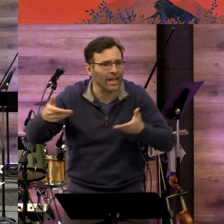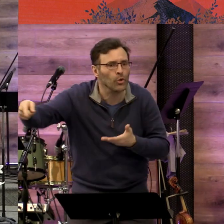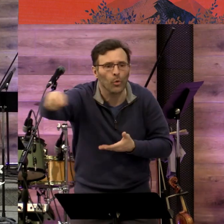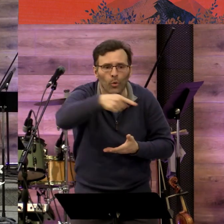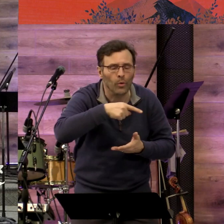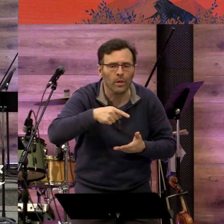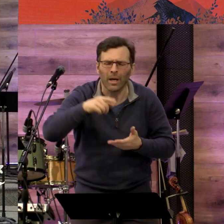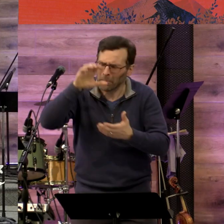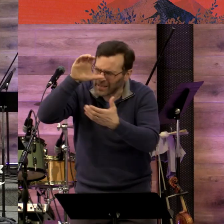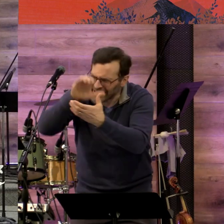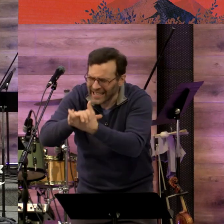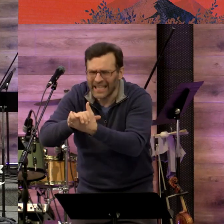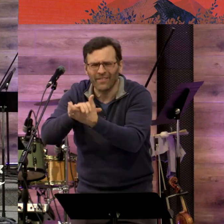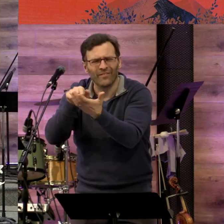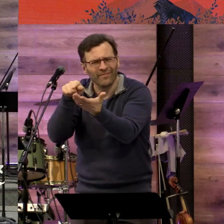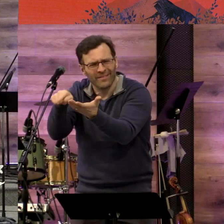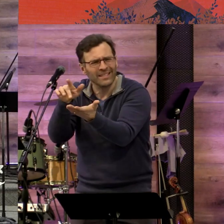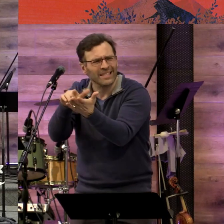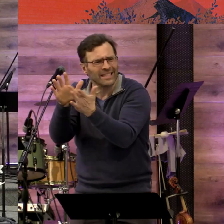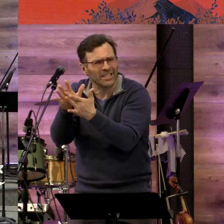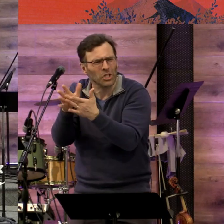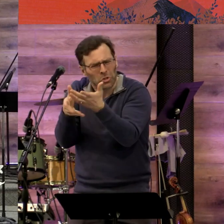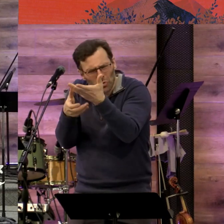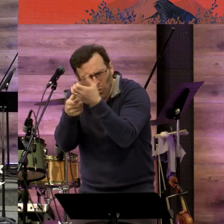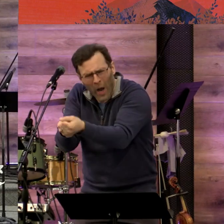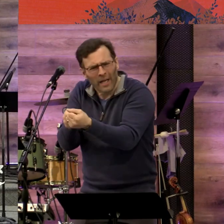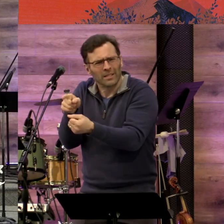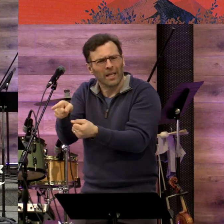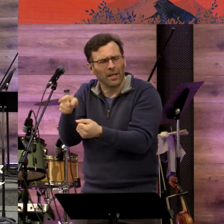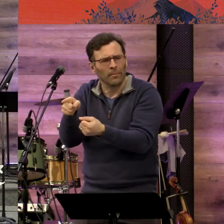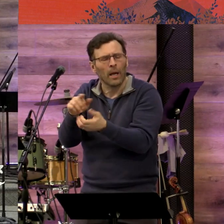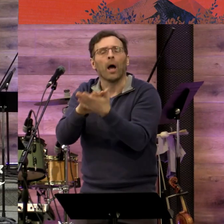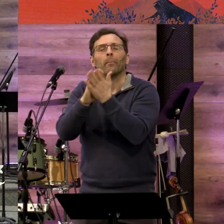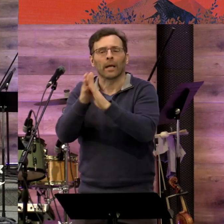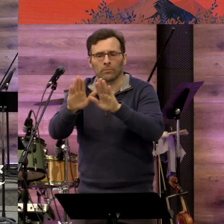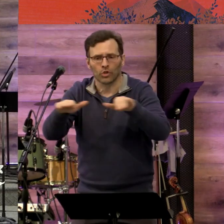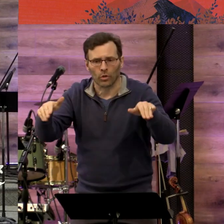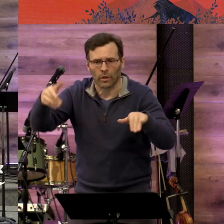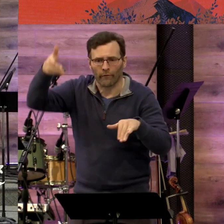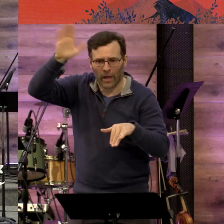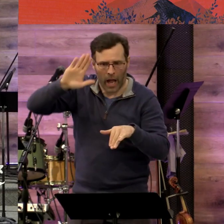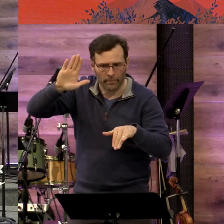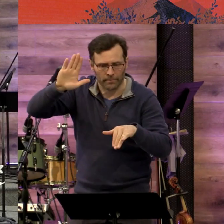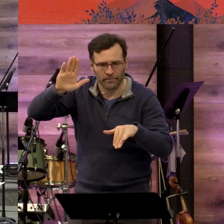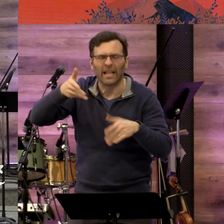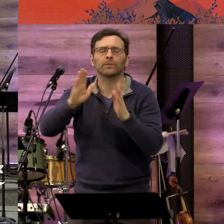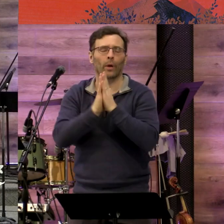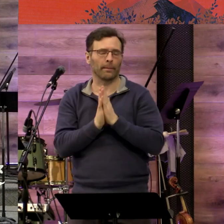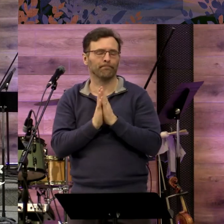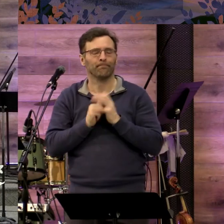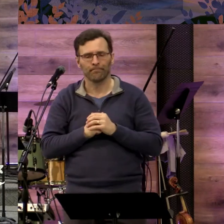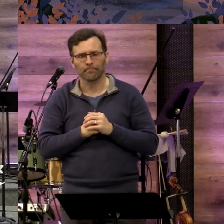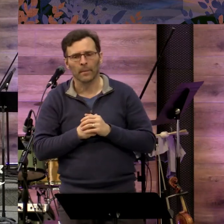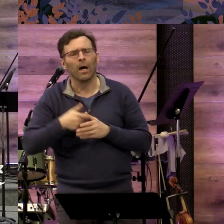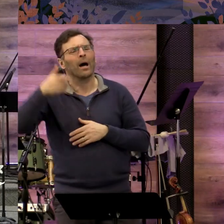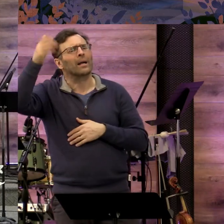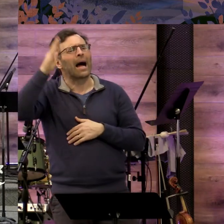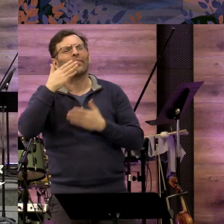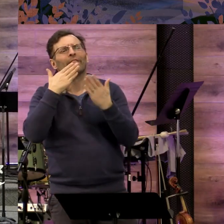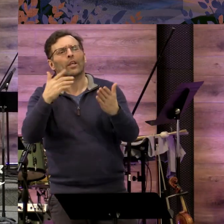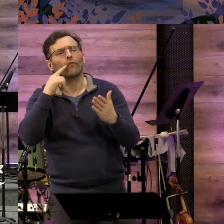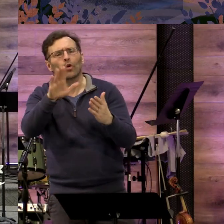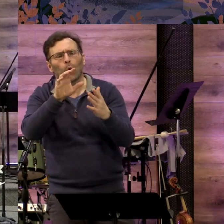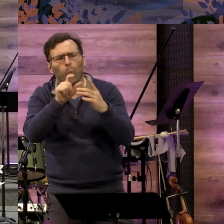Jesus, trust in Him, become children of God. Let's pray. God, thank you for your